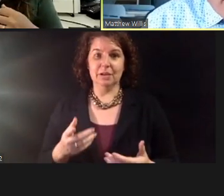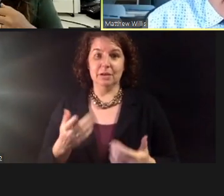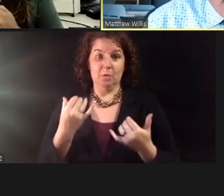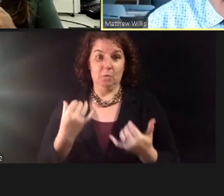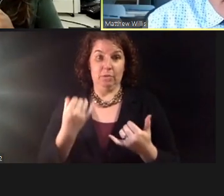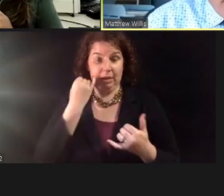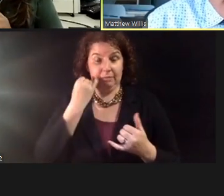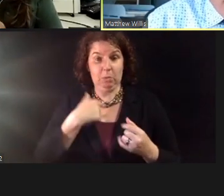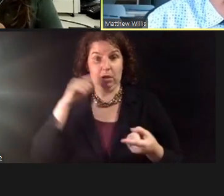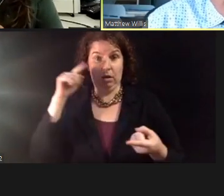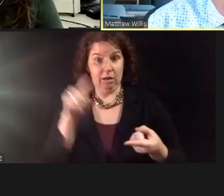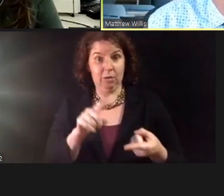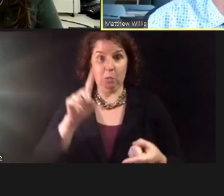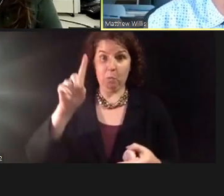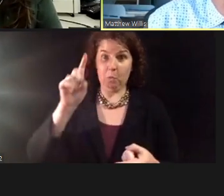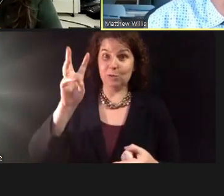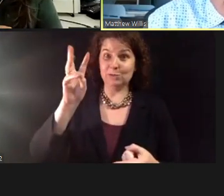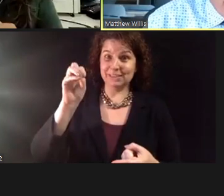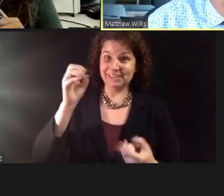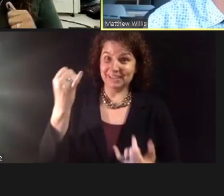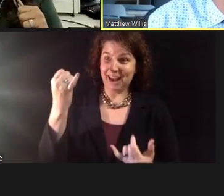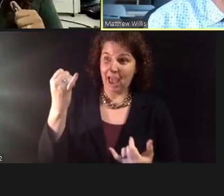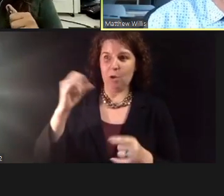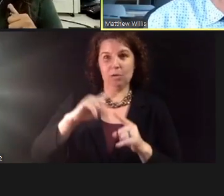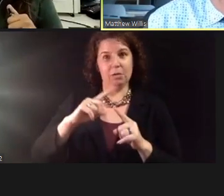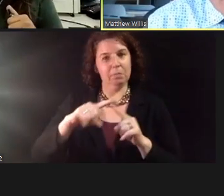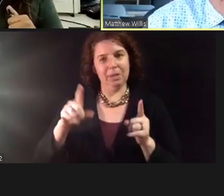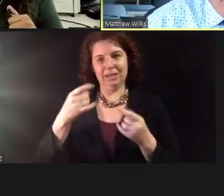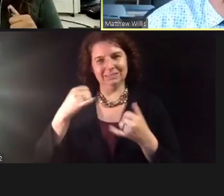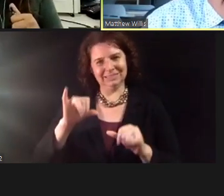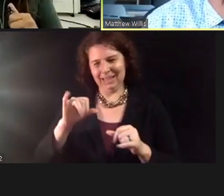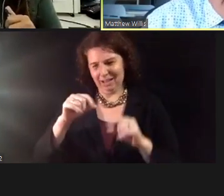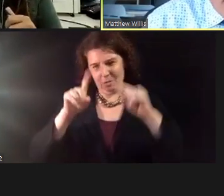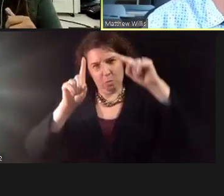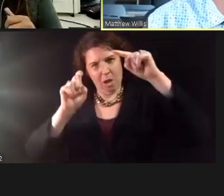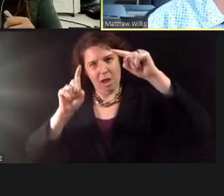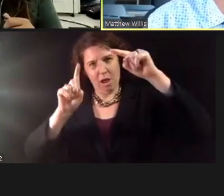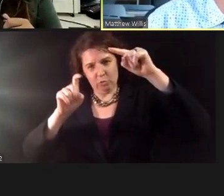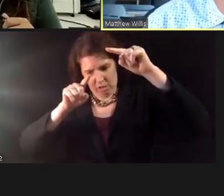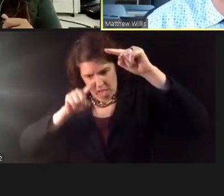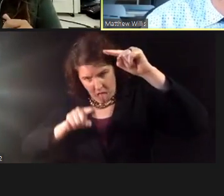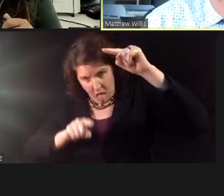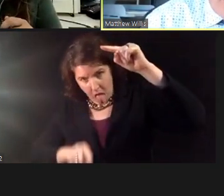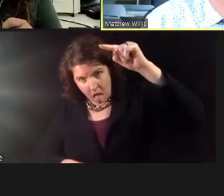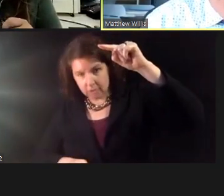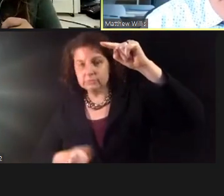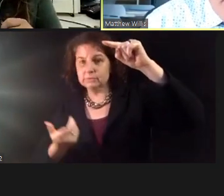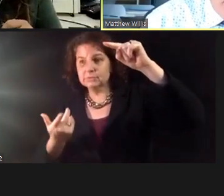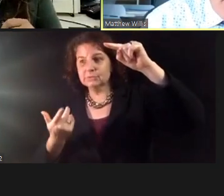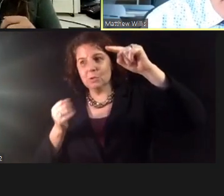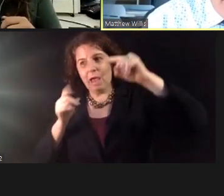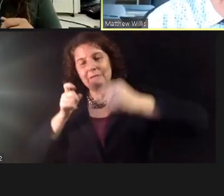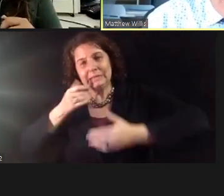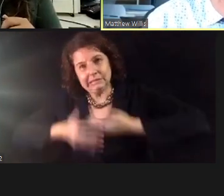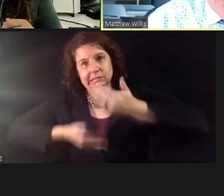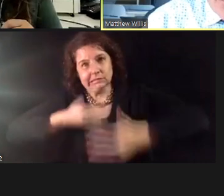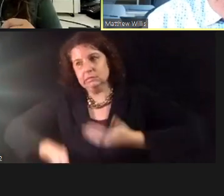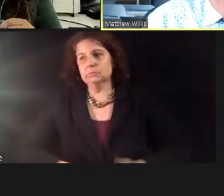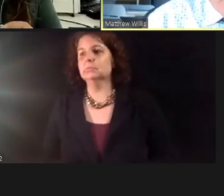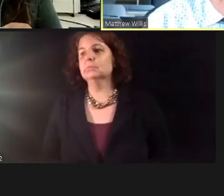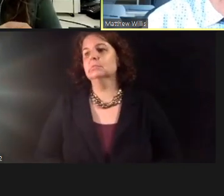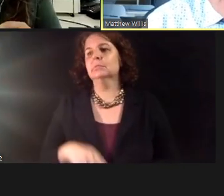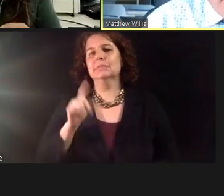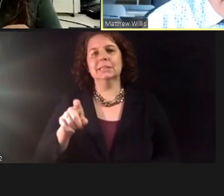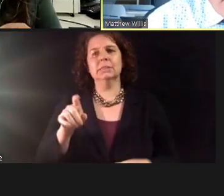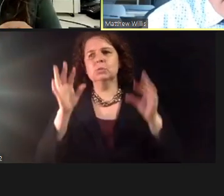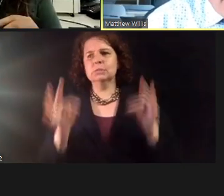weeks at best, but perhaps not months. And again, it's up to us. Ultimately, the answer is that it's